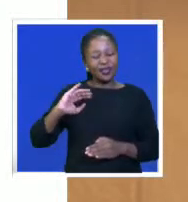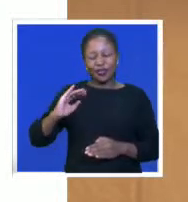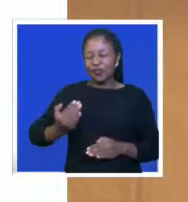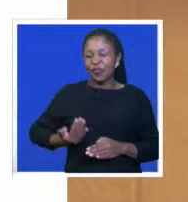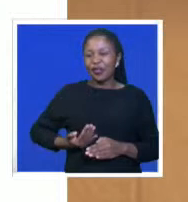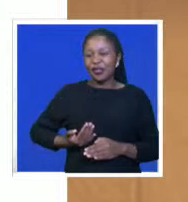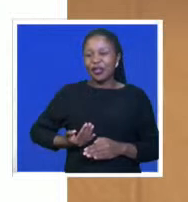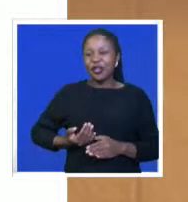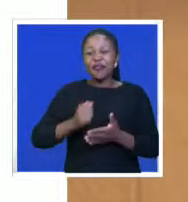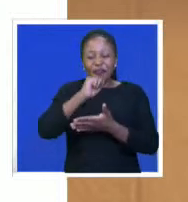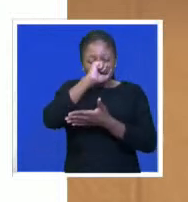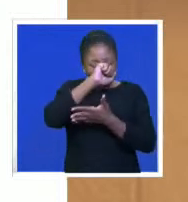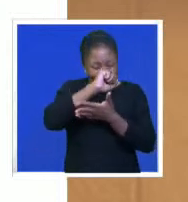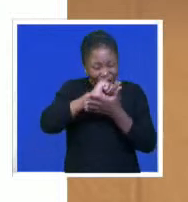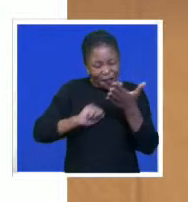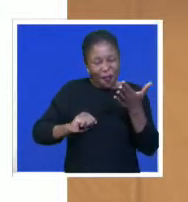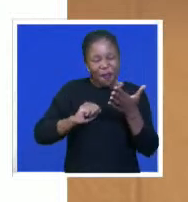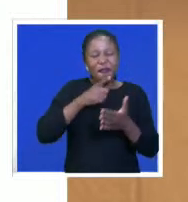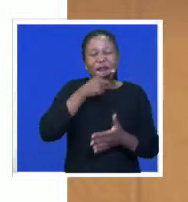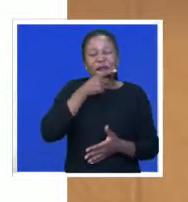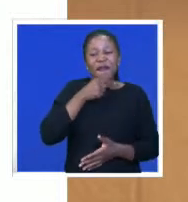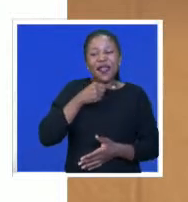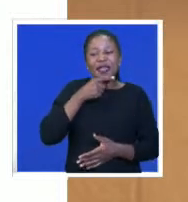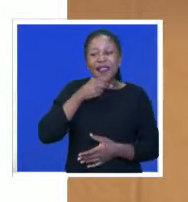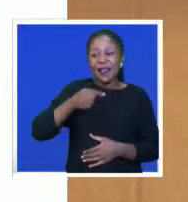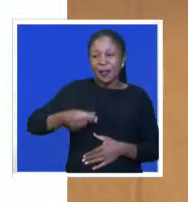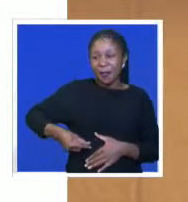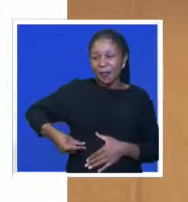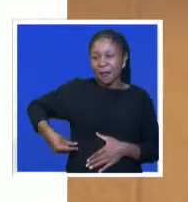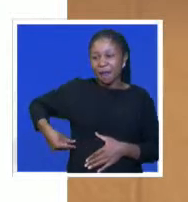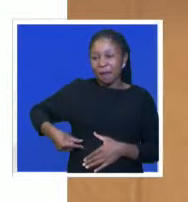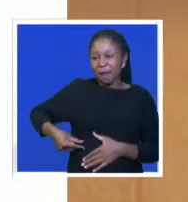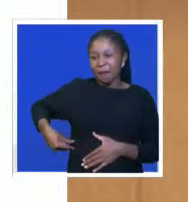a rib he took from Adam.